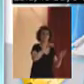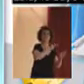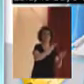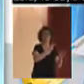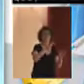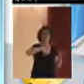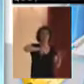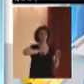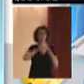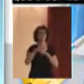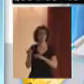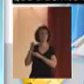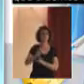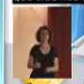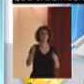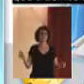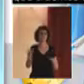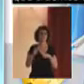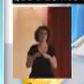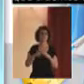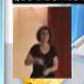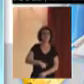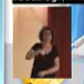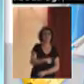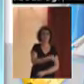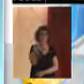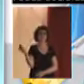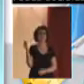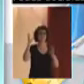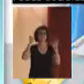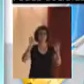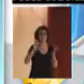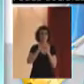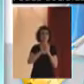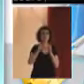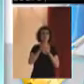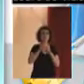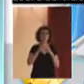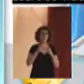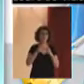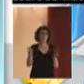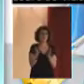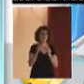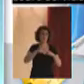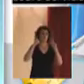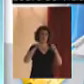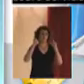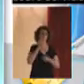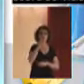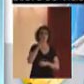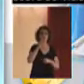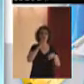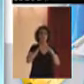specific... Ours is not a specific network. We are here showing an example of general